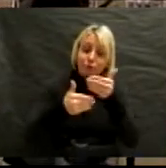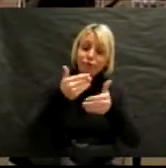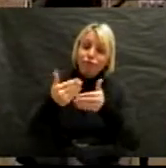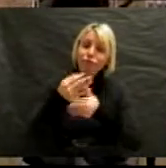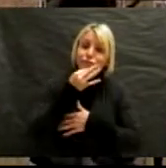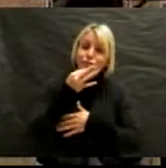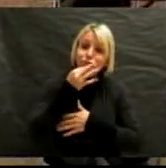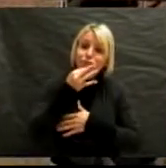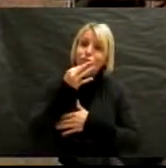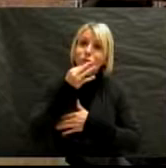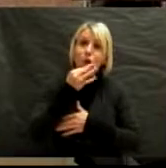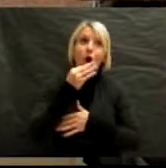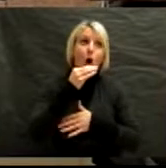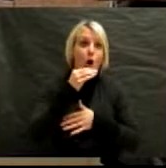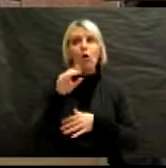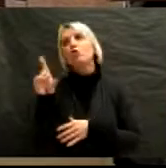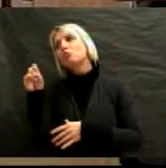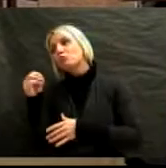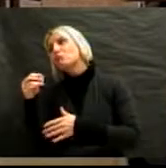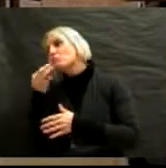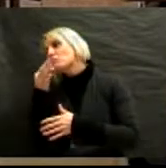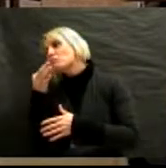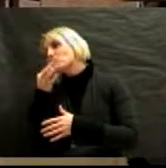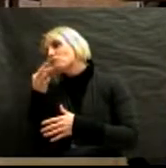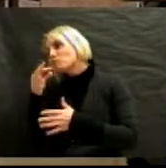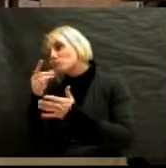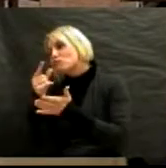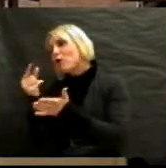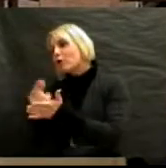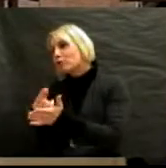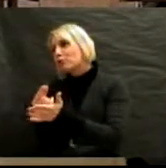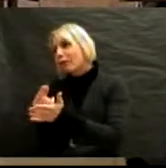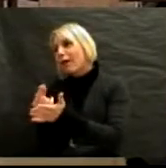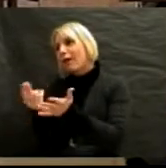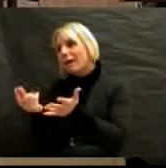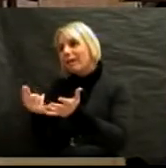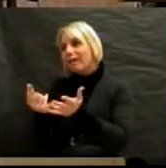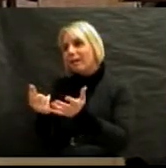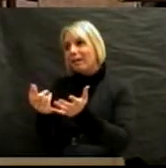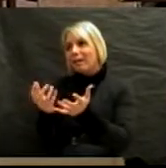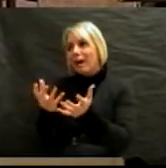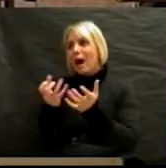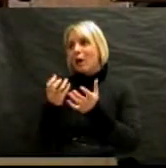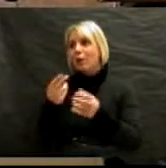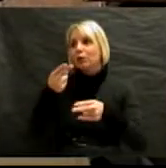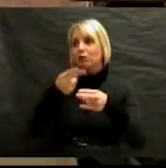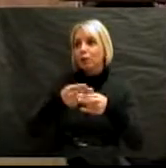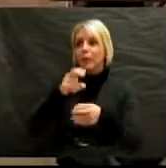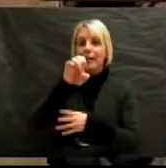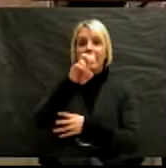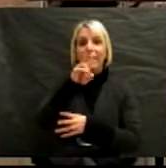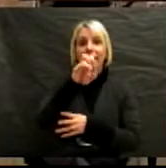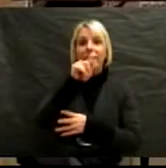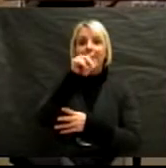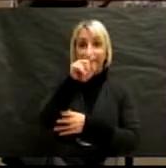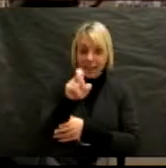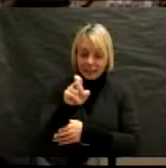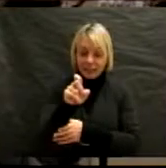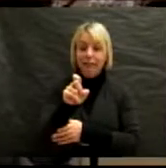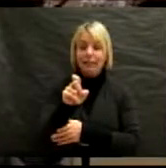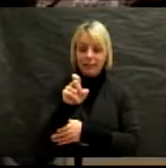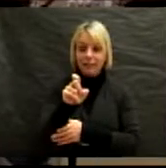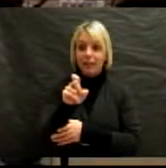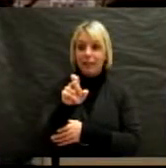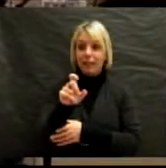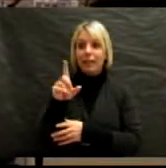Yeah. Mr. Chair, I'd like to nominate Yvette Marthaler. Okay. So Deb Davis has been nominated and declined